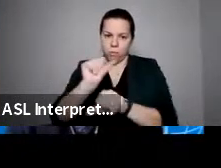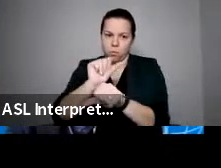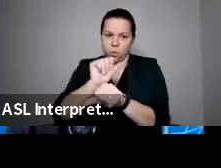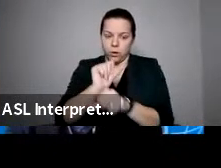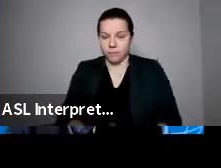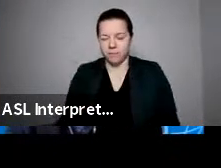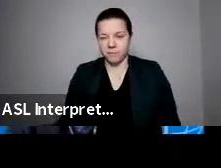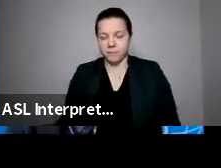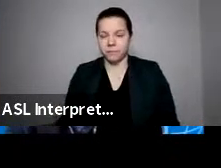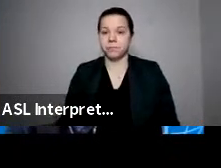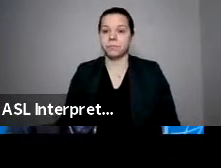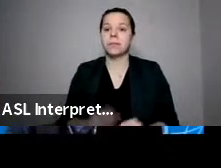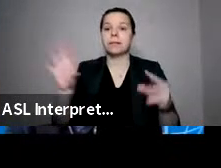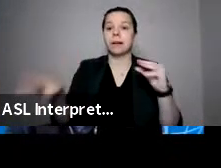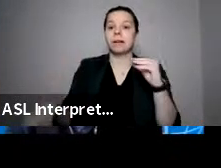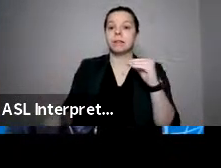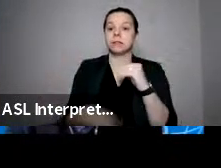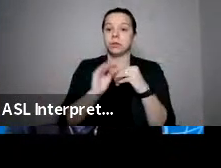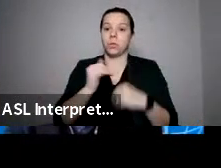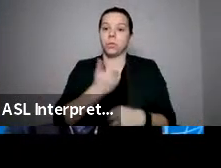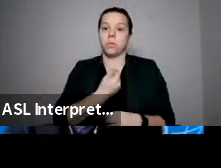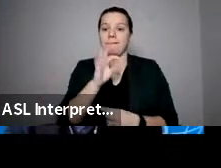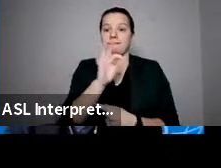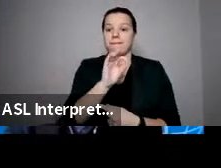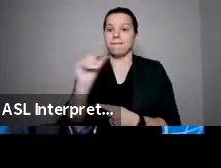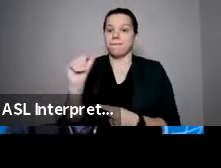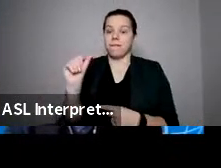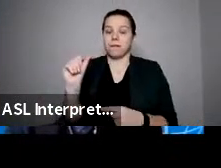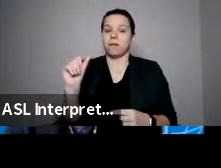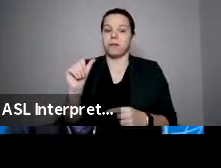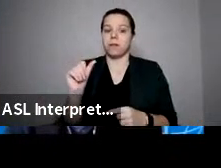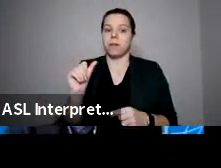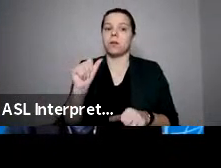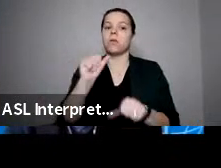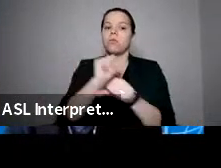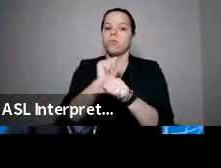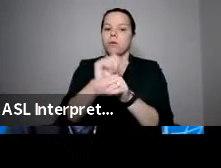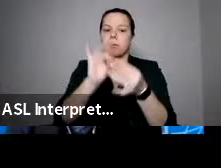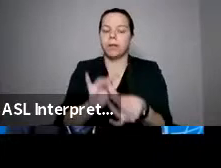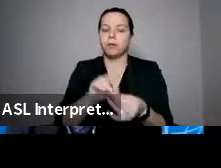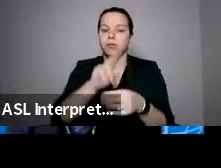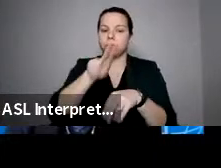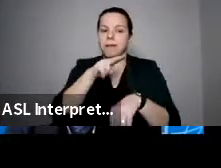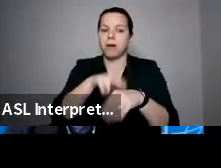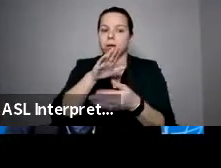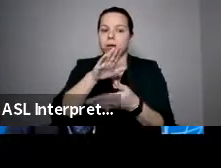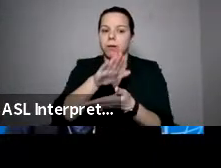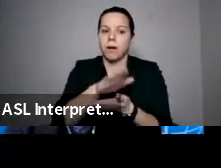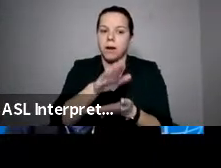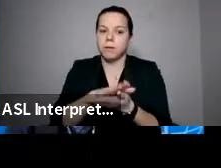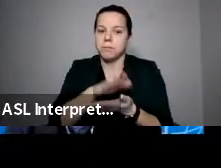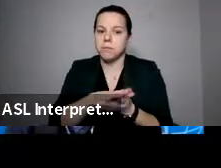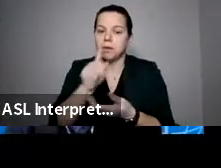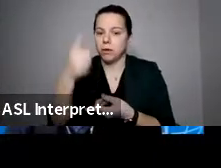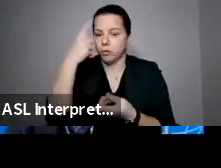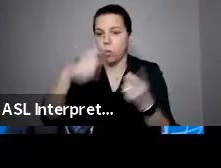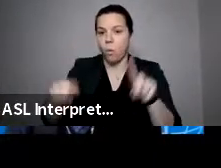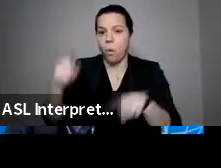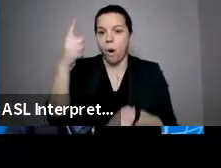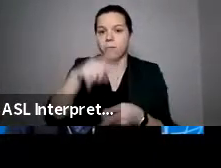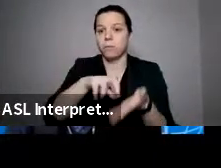that area, we in the FAA have been working with the National Academies through the Airport Cooperative Research Program